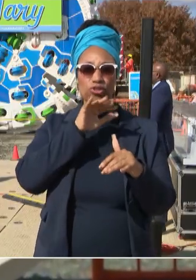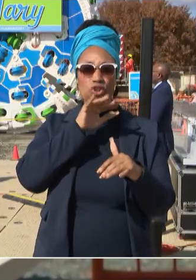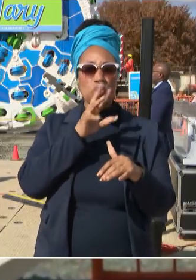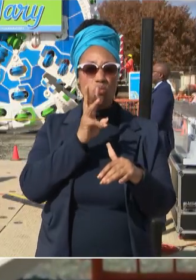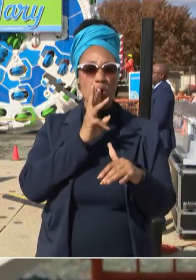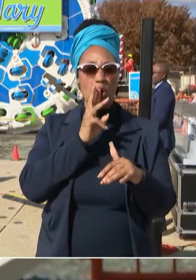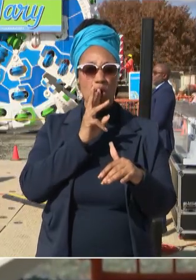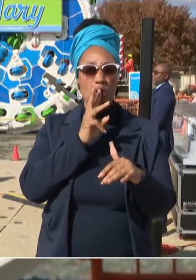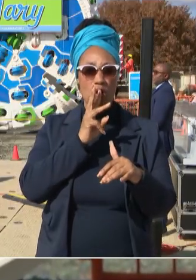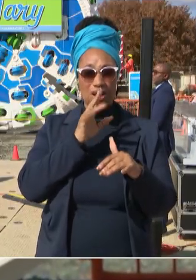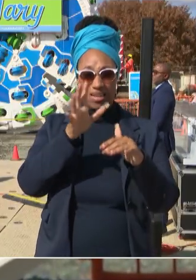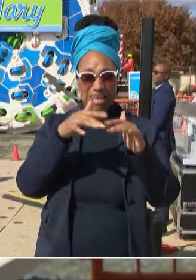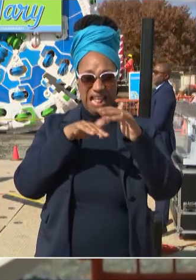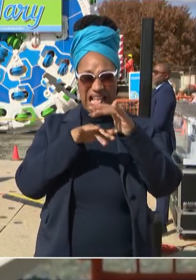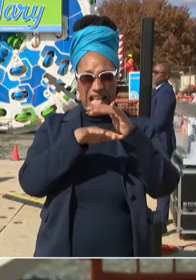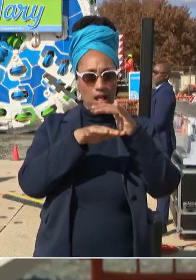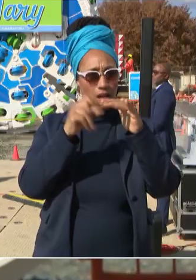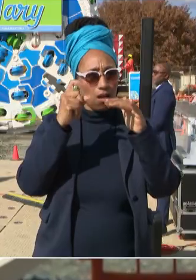93%.